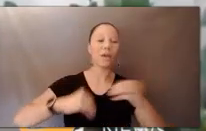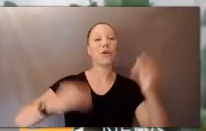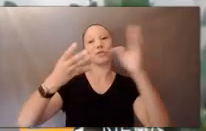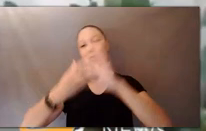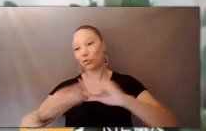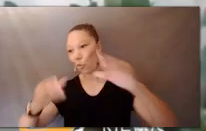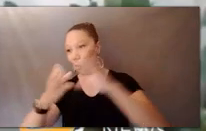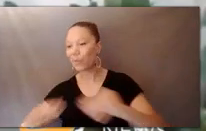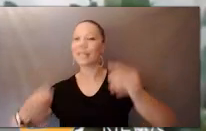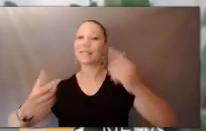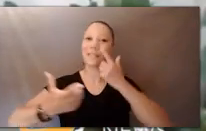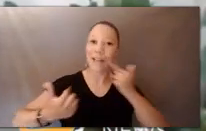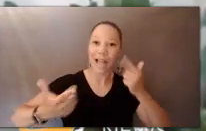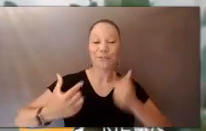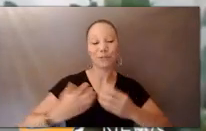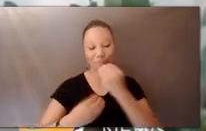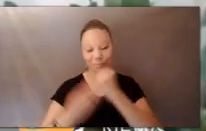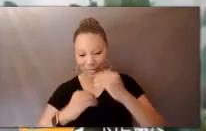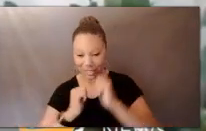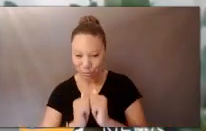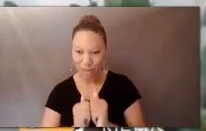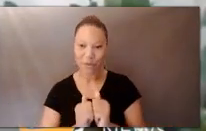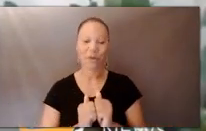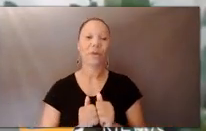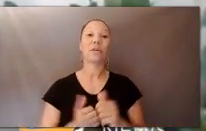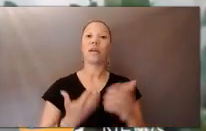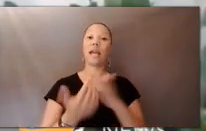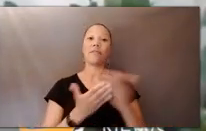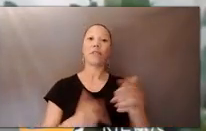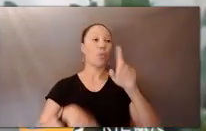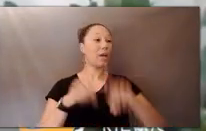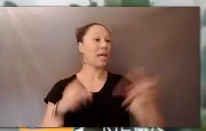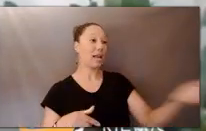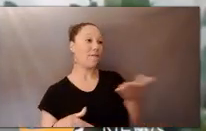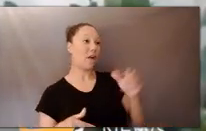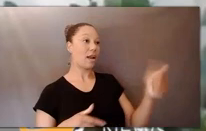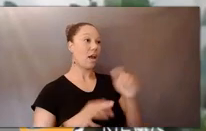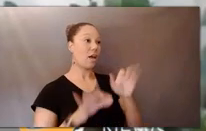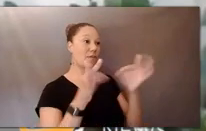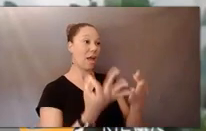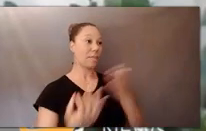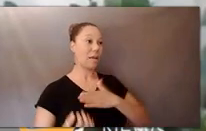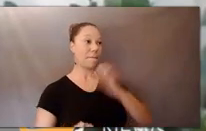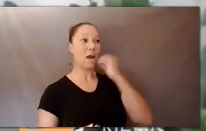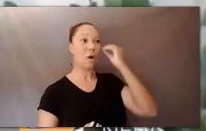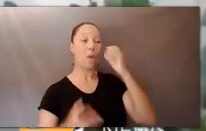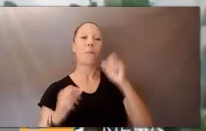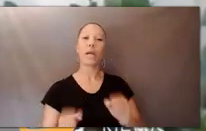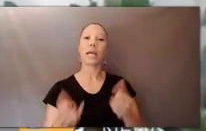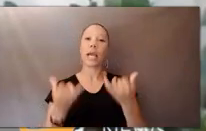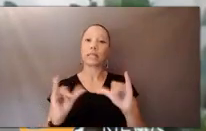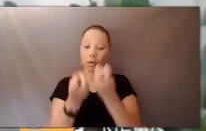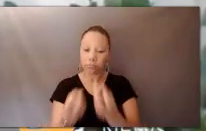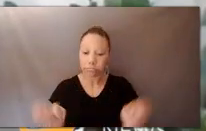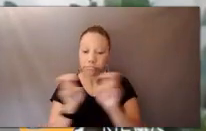is shared. So even though I might not be able to gather members from outside of my household, we can still have that meal and maybe even